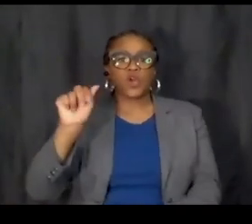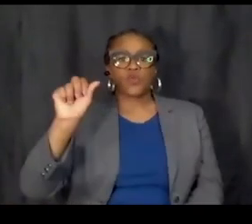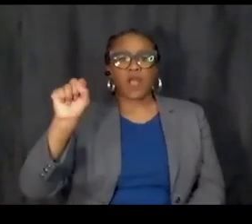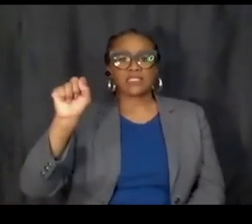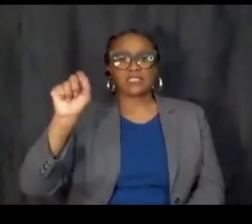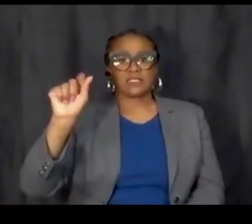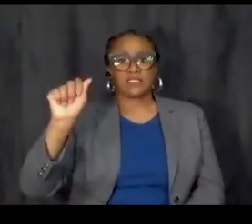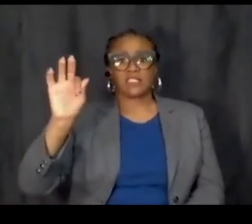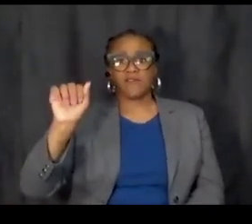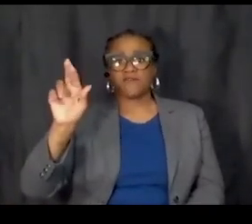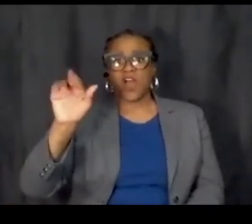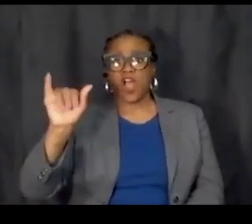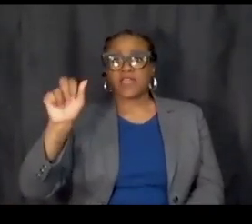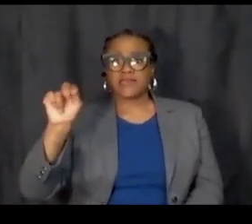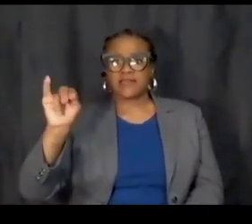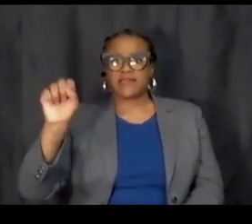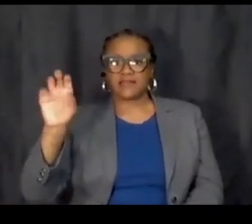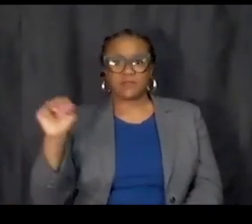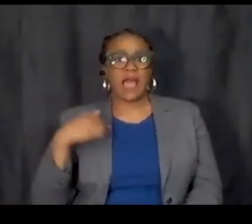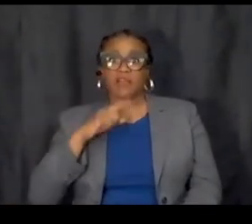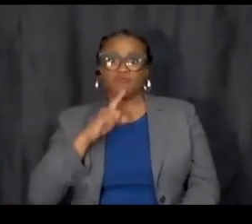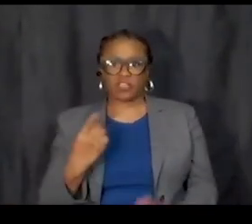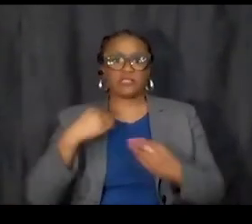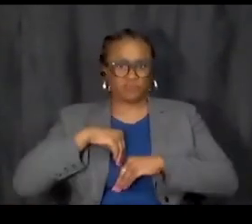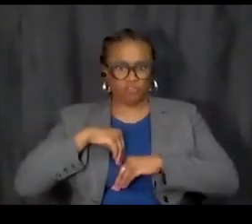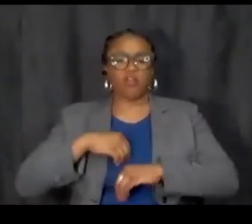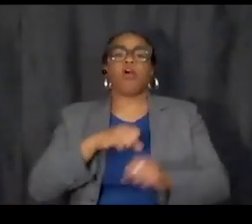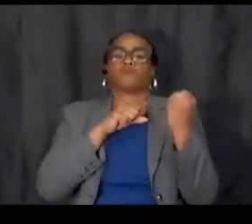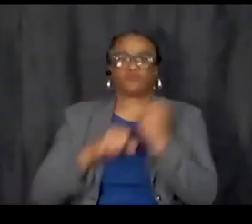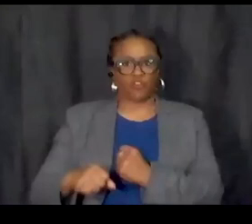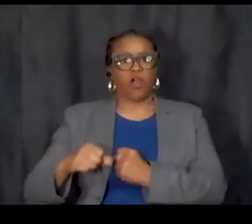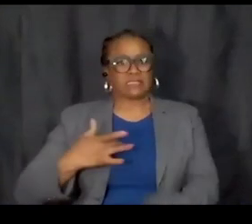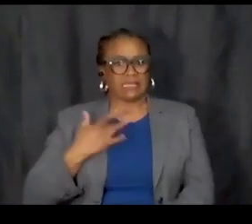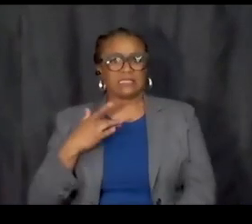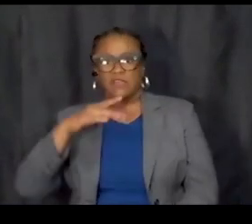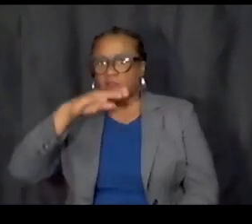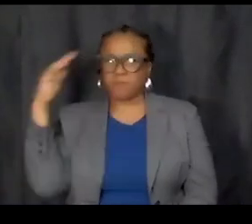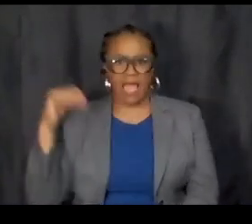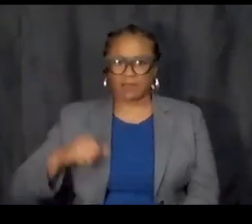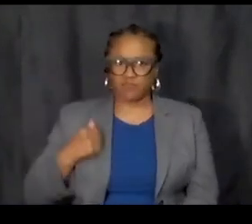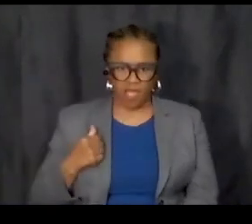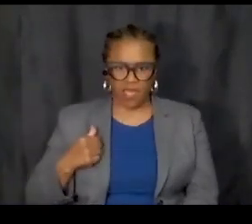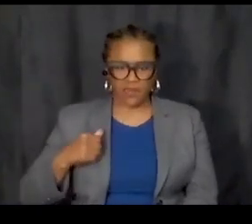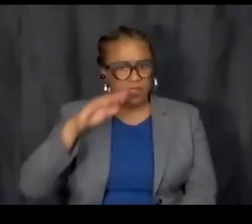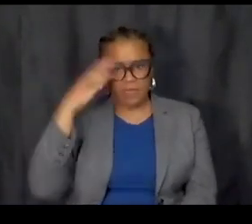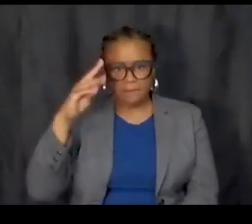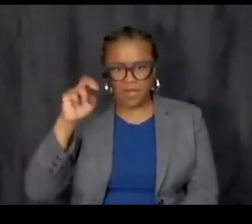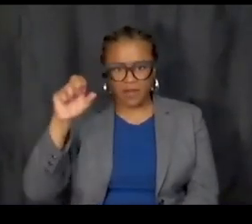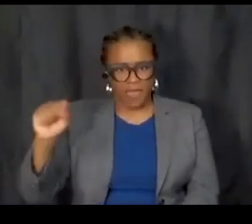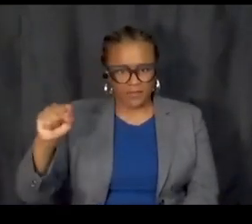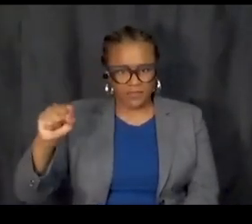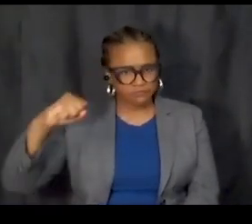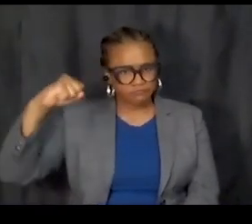was instilled with a very strong sense of Black pride and Blackness, which was,